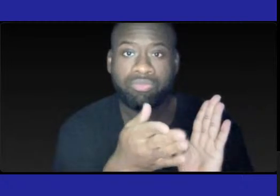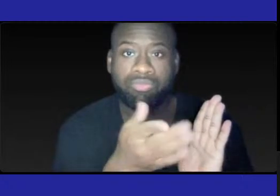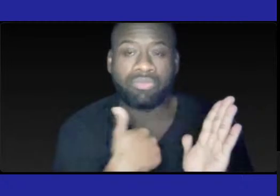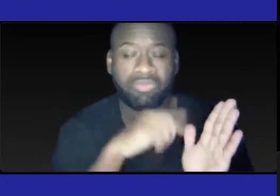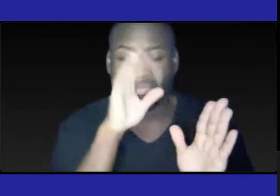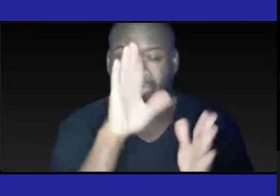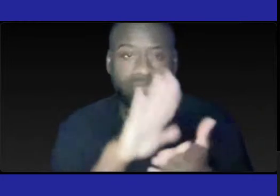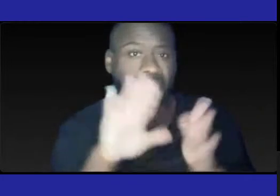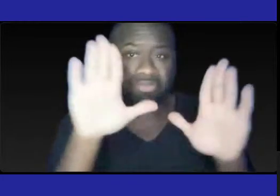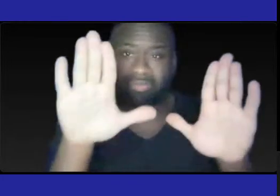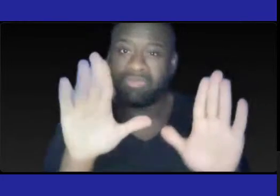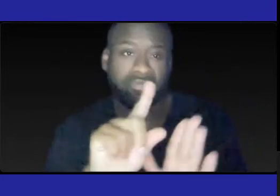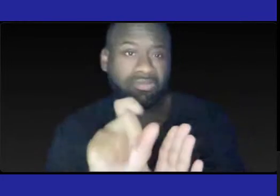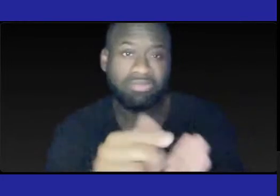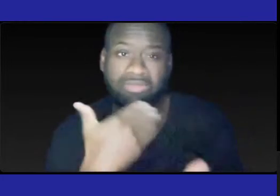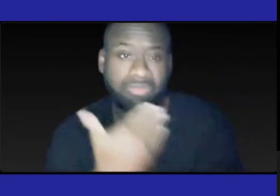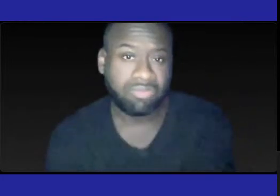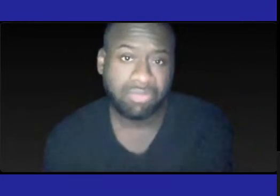Thank you.